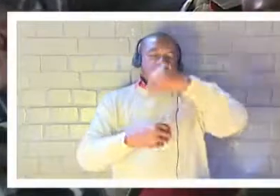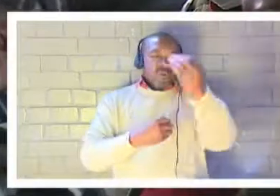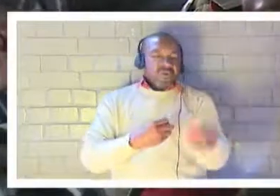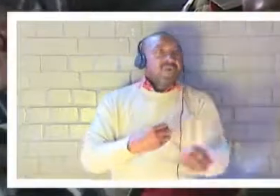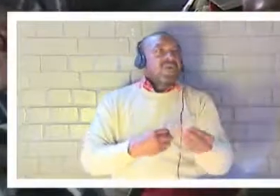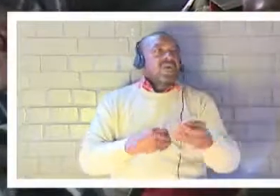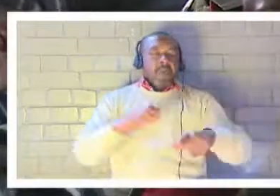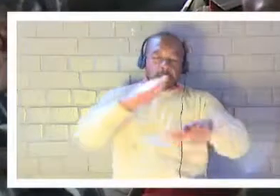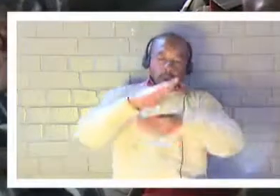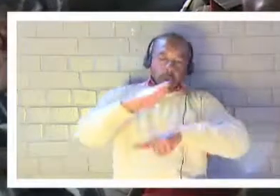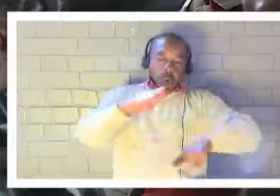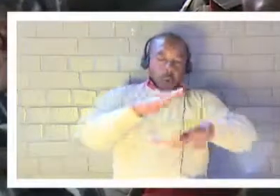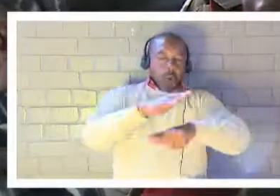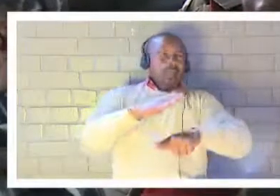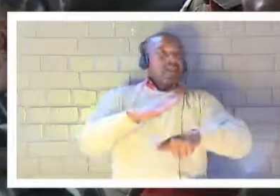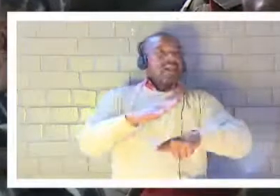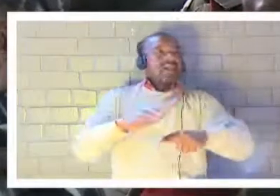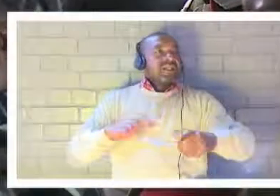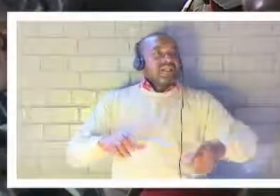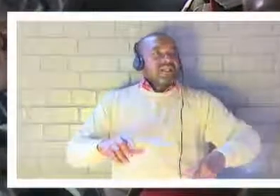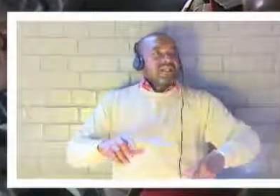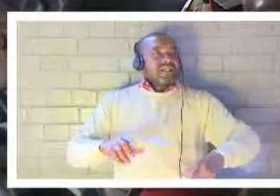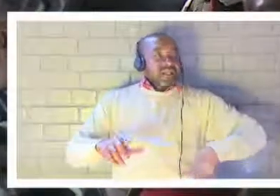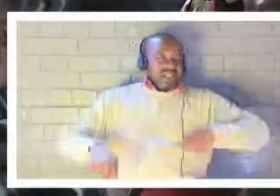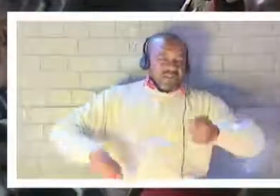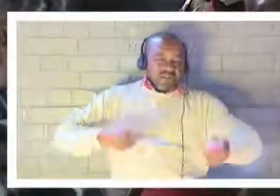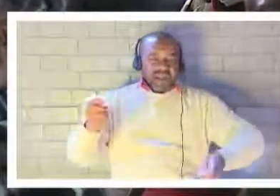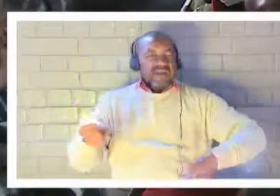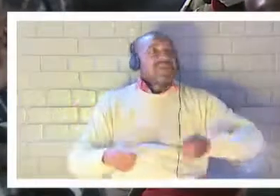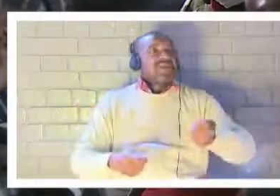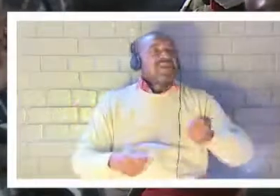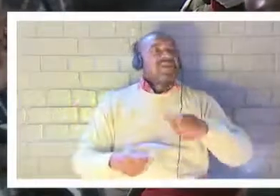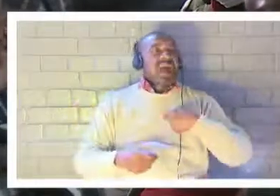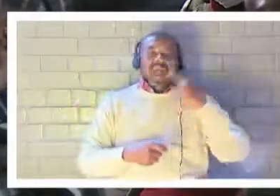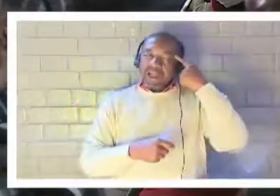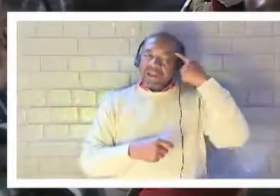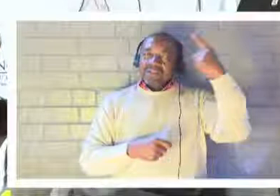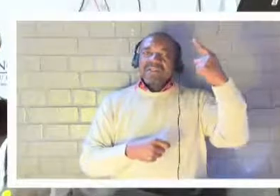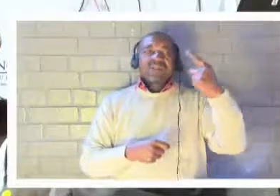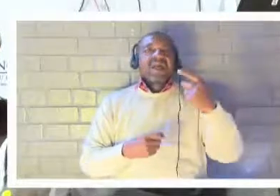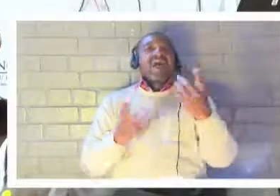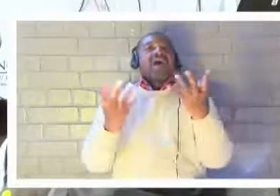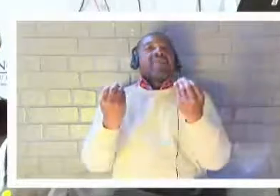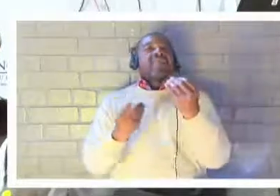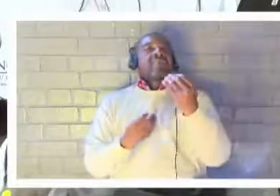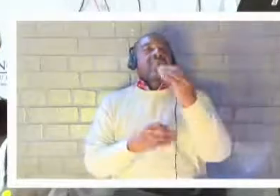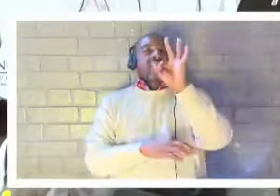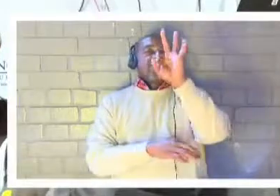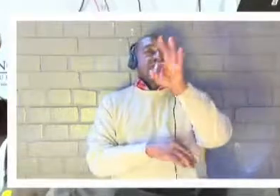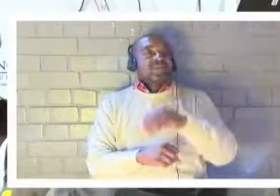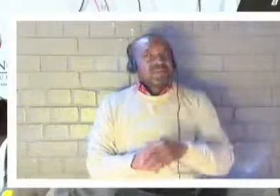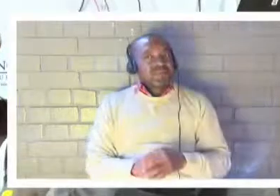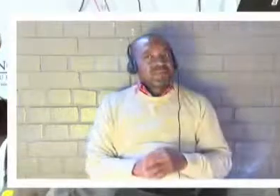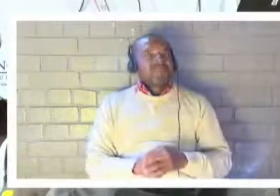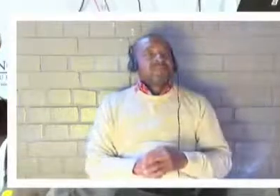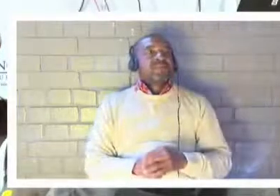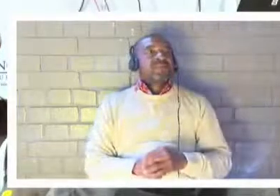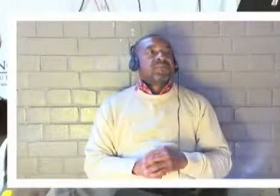our local suppliers. That's my take. Thank you. Number three.